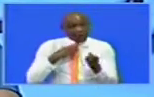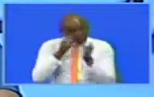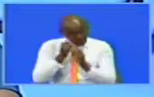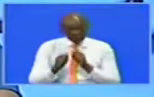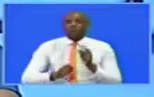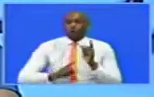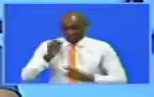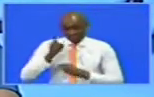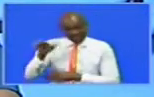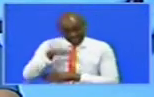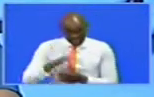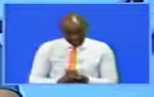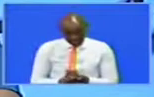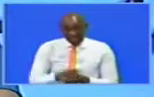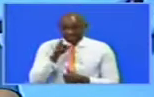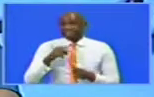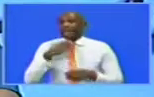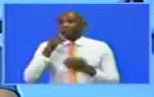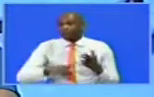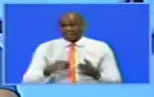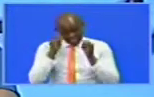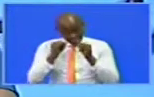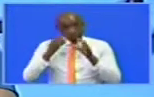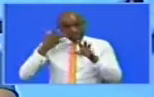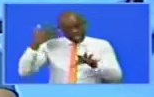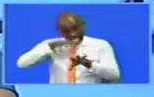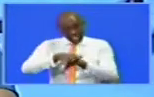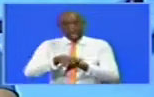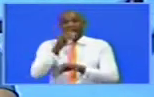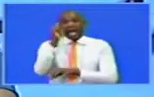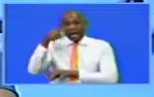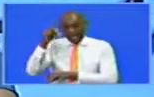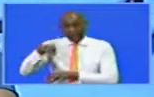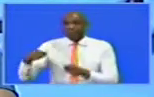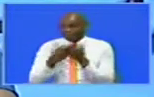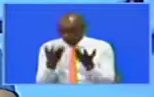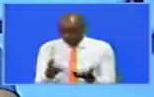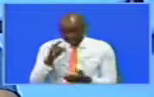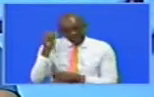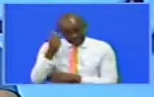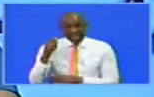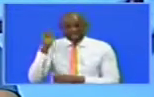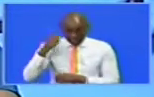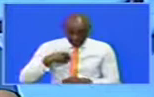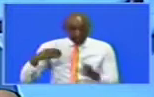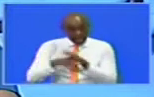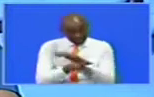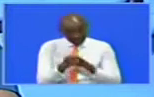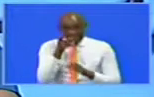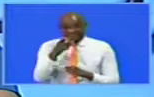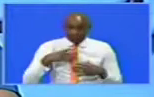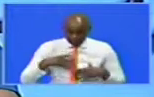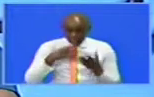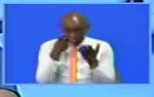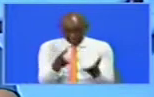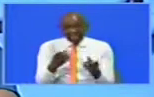heats up in the sector. Well, this is after a new integrated health app was launched in the country to enable Kenyans access medical practitioners for a